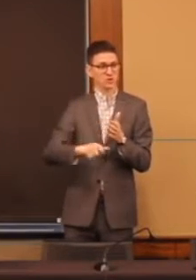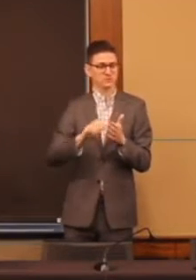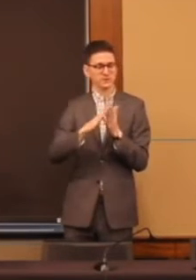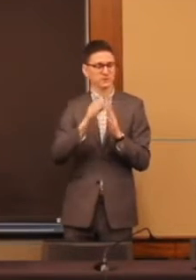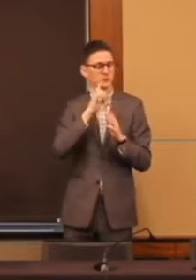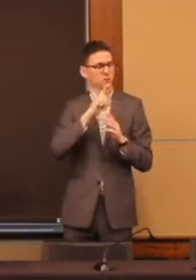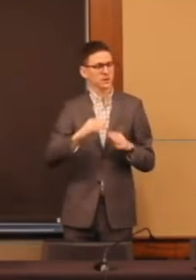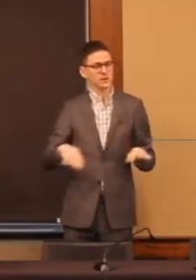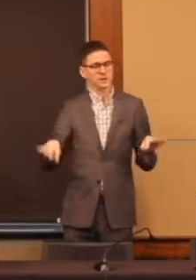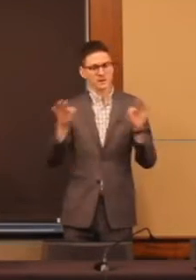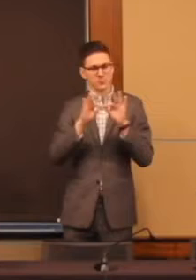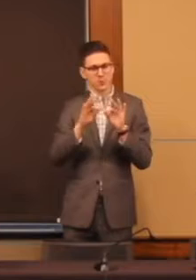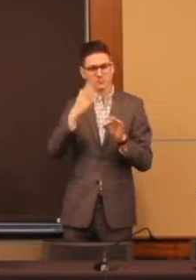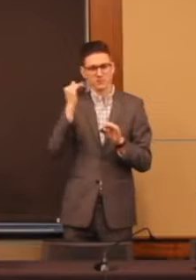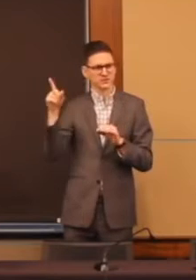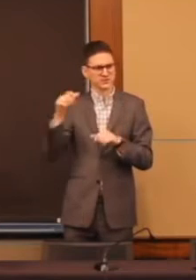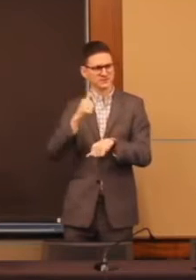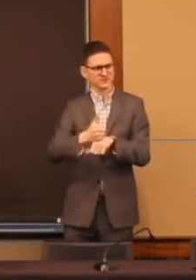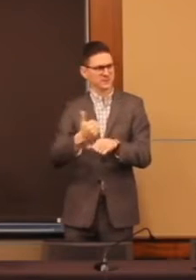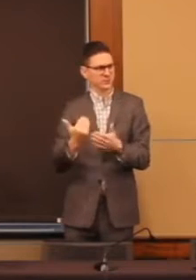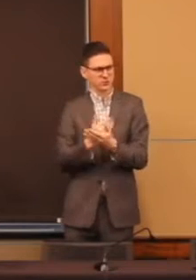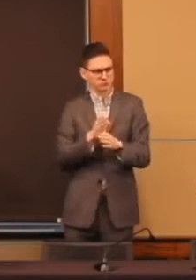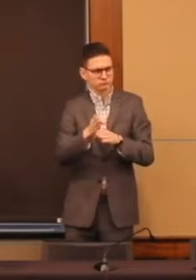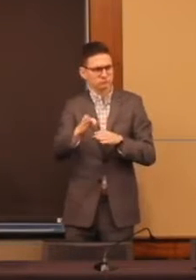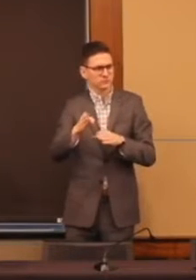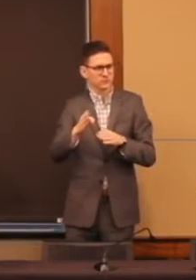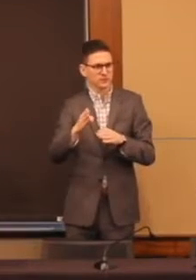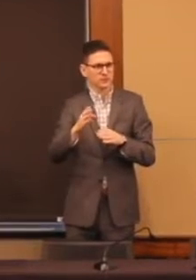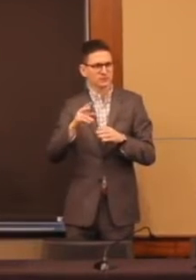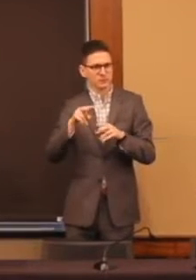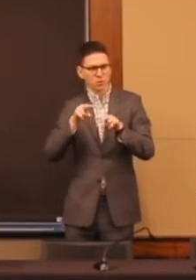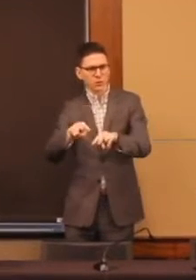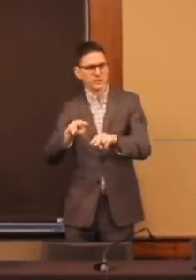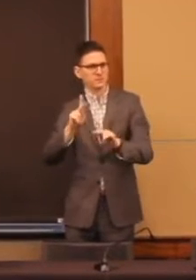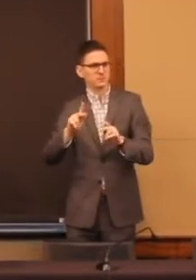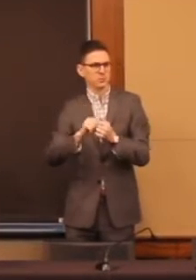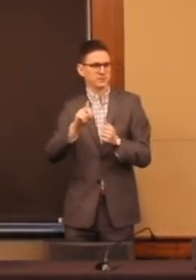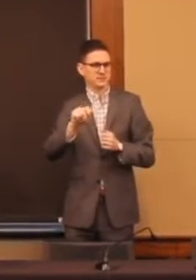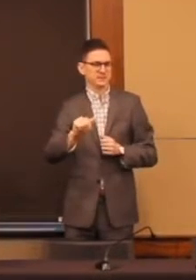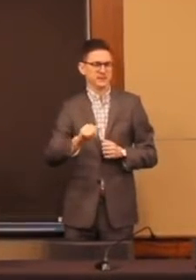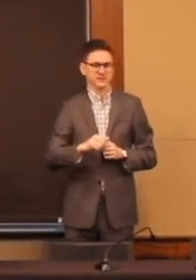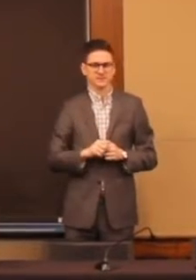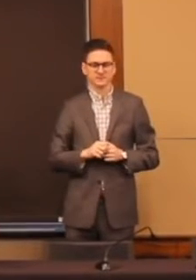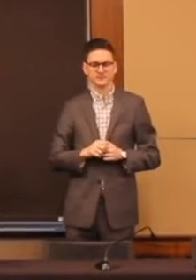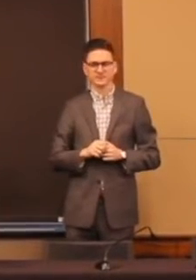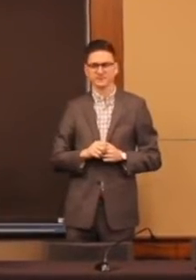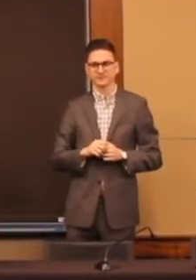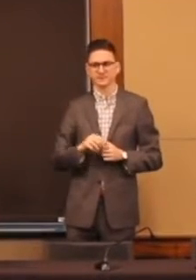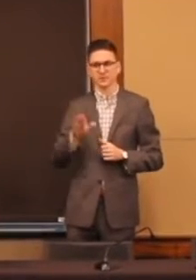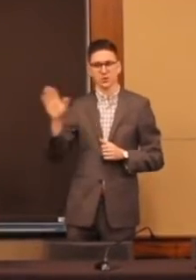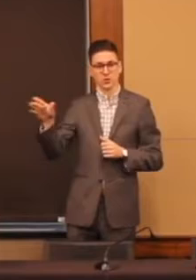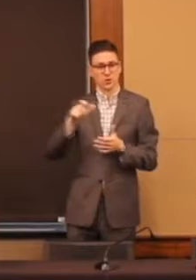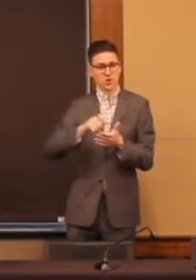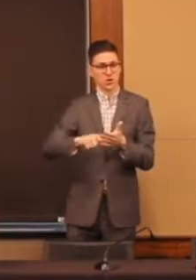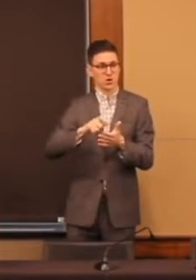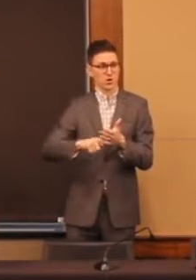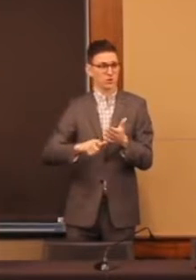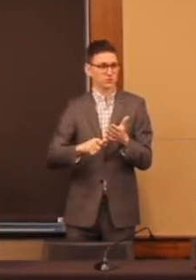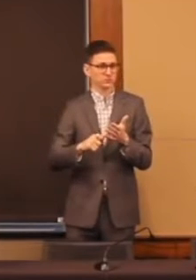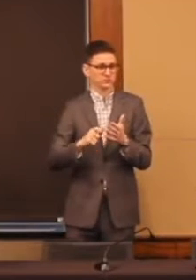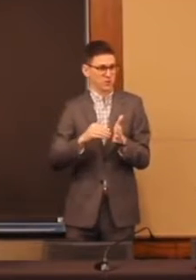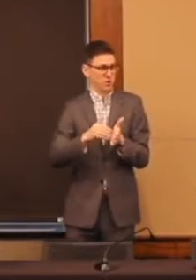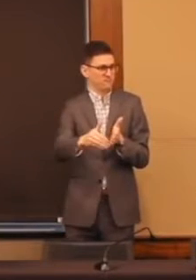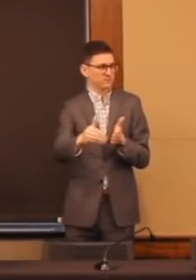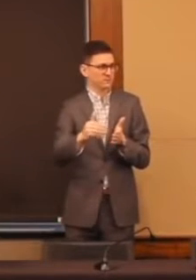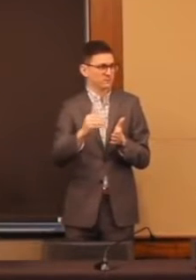she blazed a trail in the coverage of people with disabilities. These pieces, in many